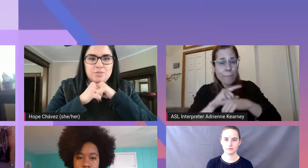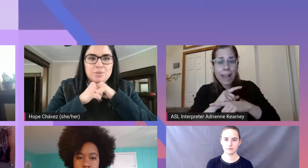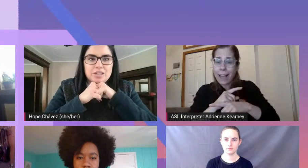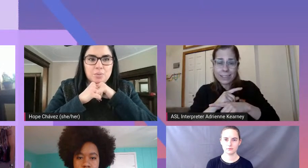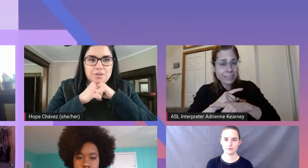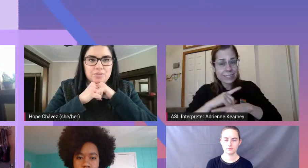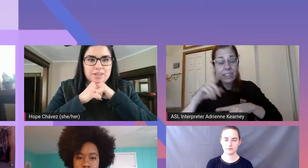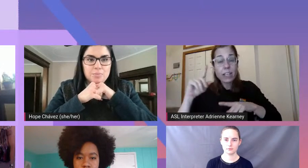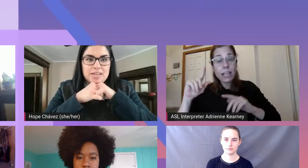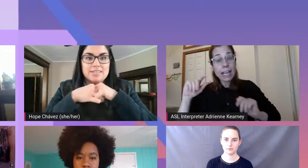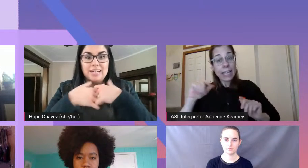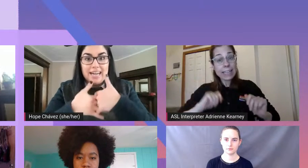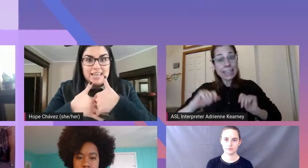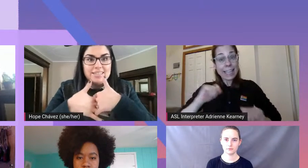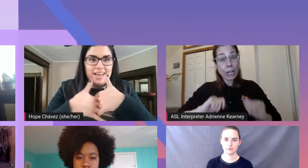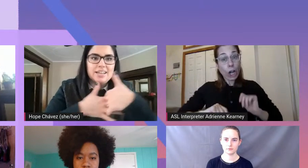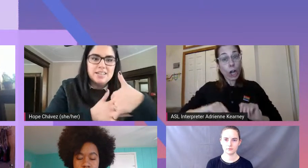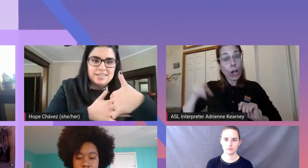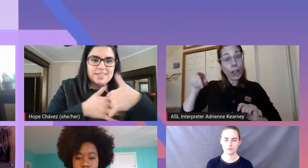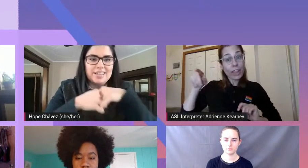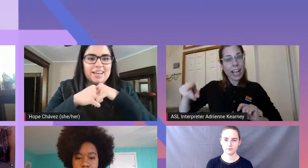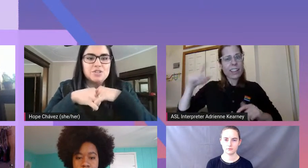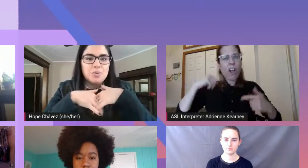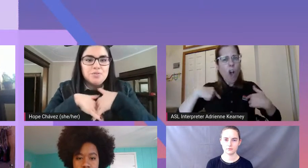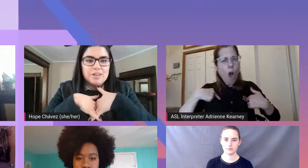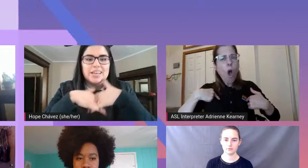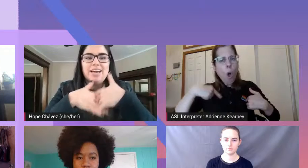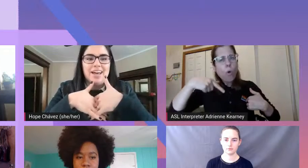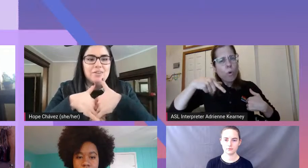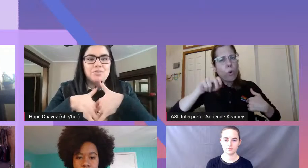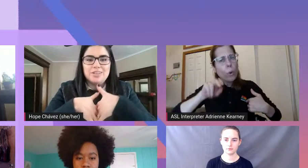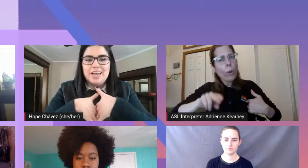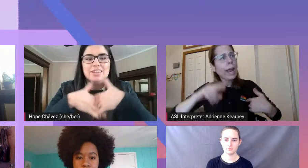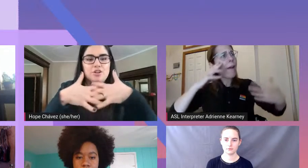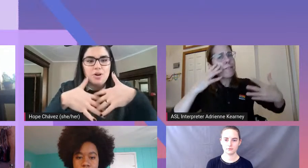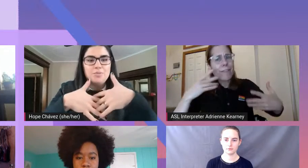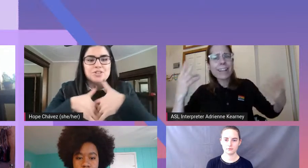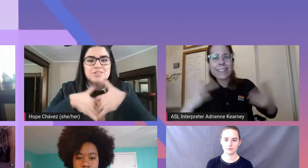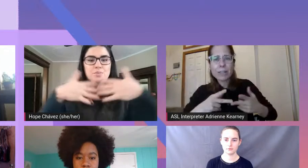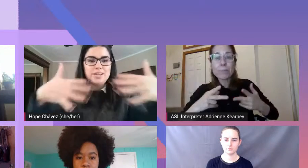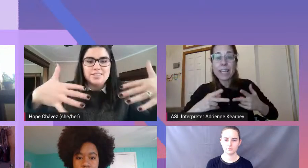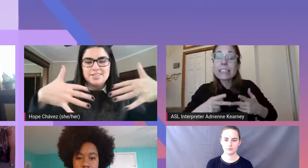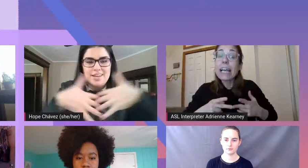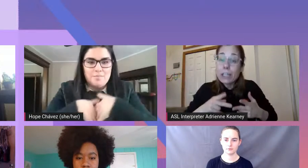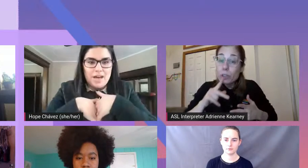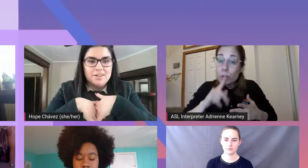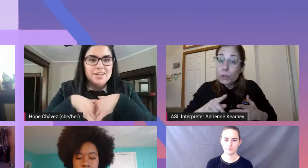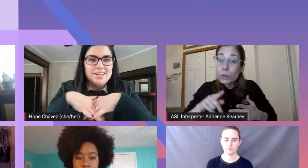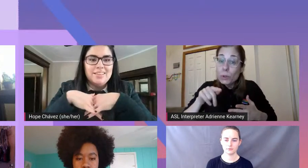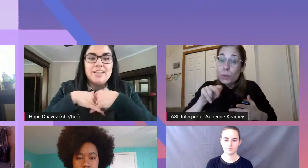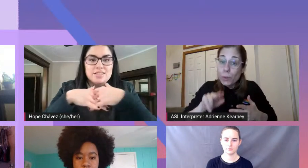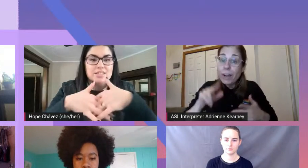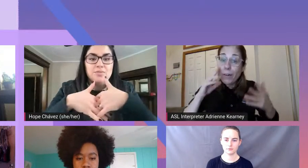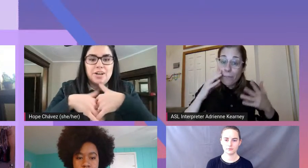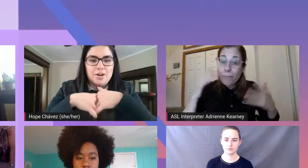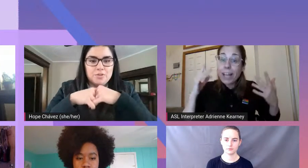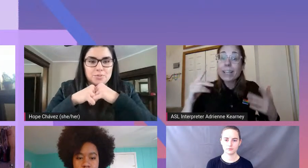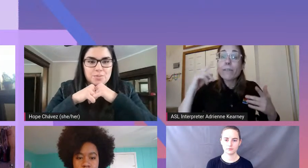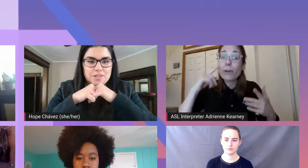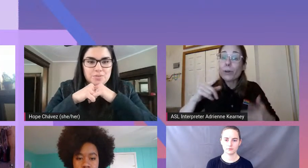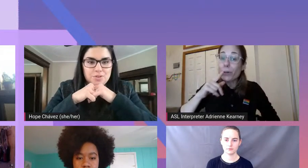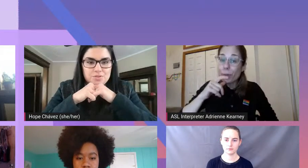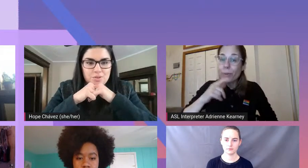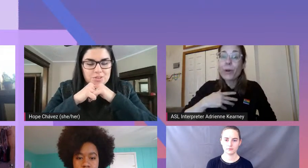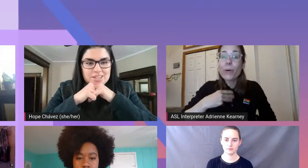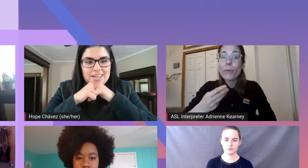itself as like a really queer friendly place, and it is, and it isn't. Like, it's queer friendly again for like the norm, which is the white cis gay man. It's a very